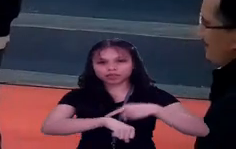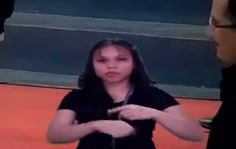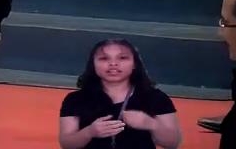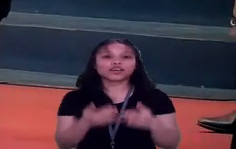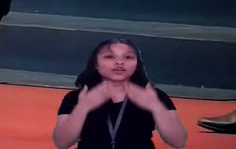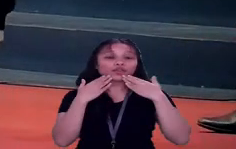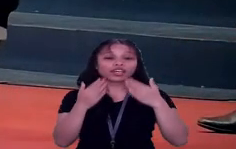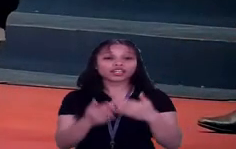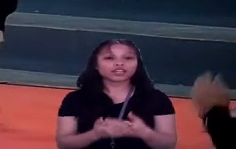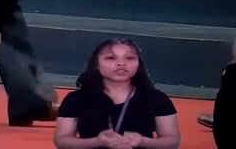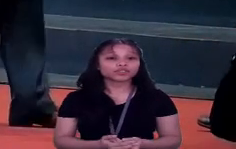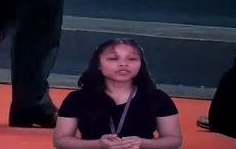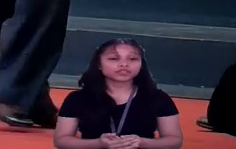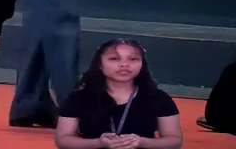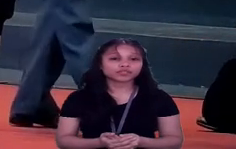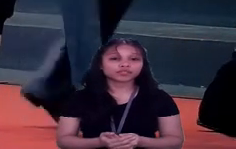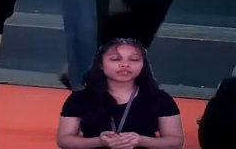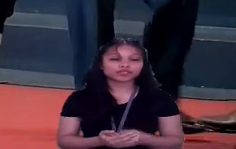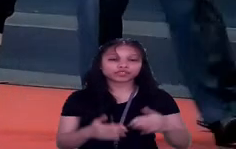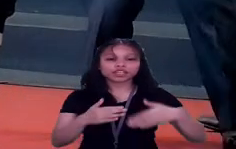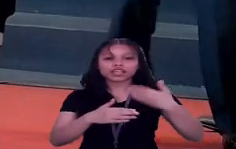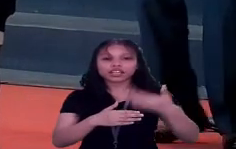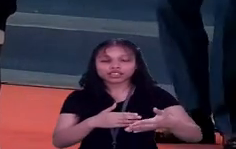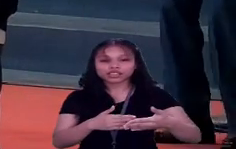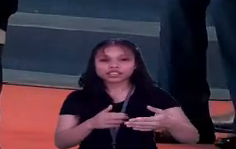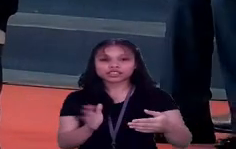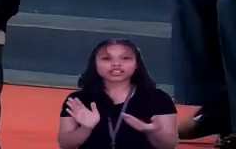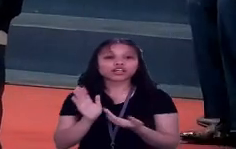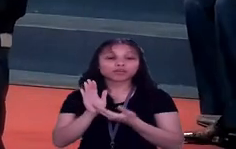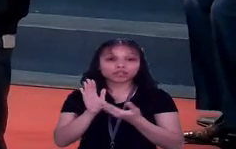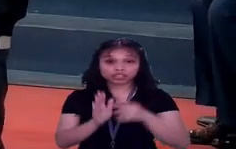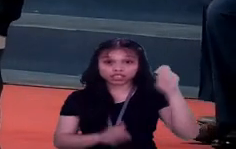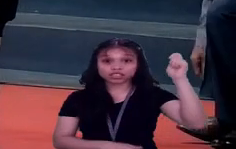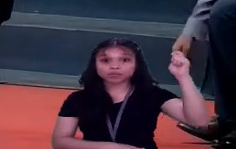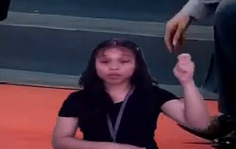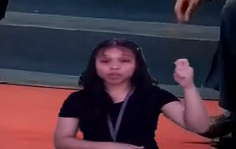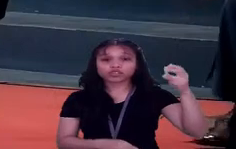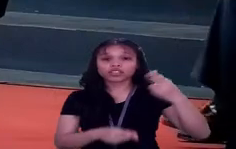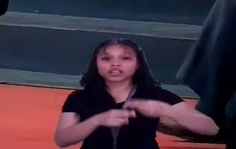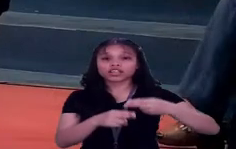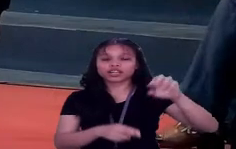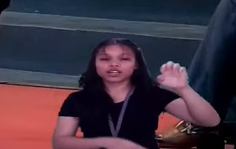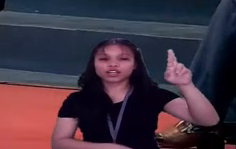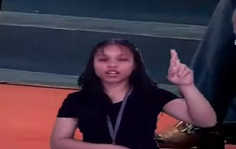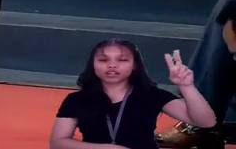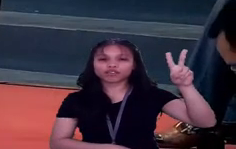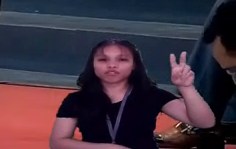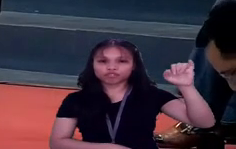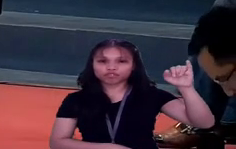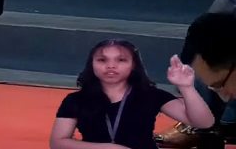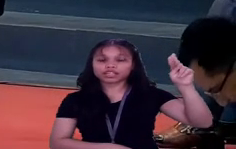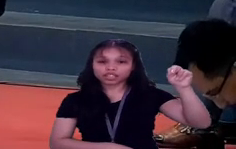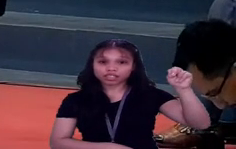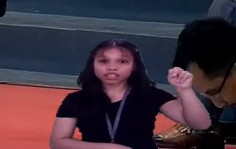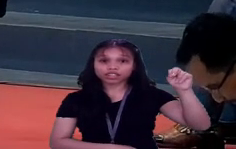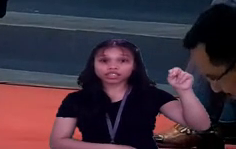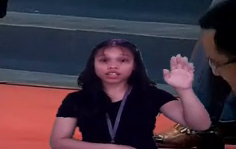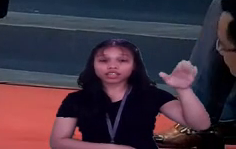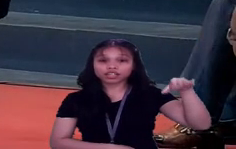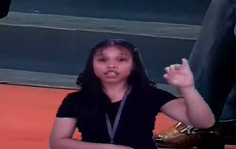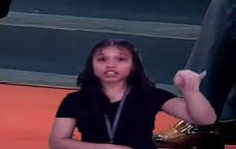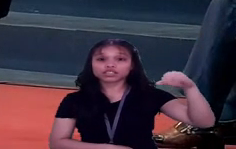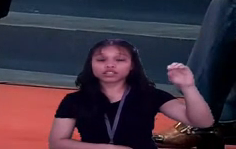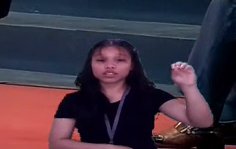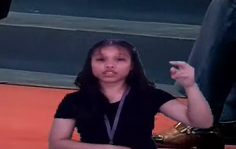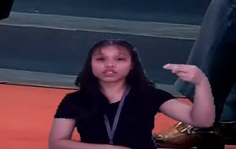Thank you, Pastor, for this great privilege to present our testimony. My name is Ervijan Bindoy, and we are